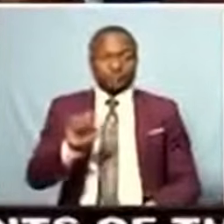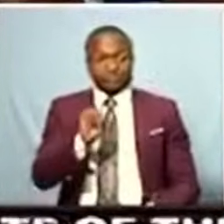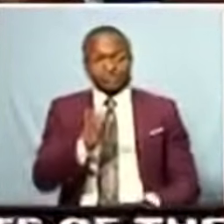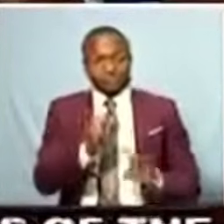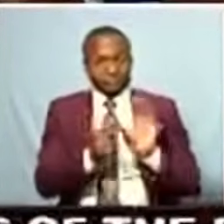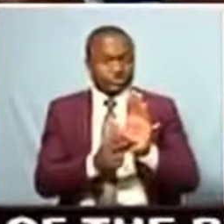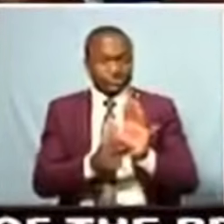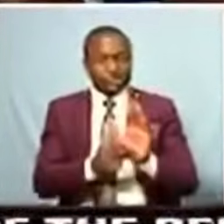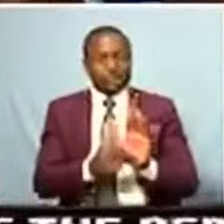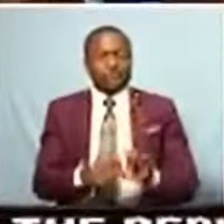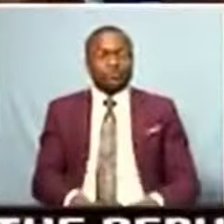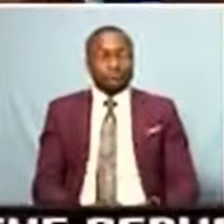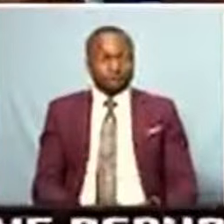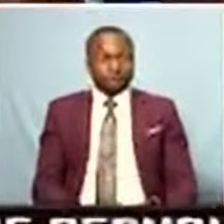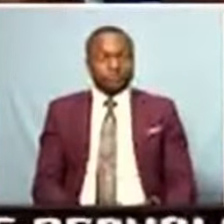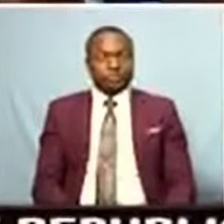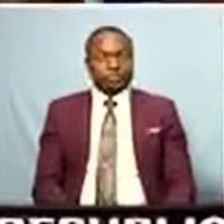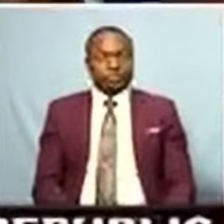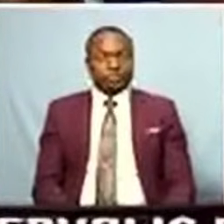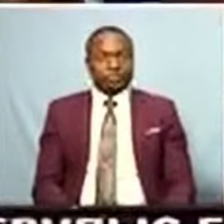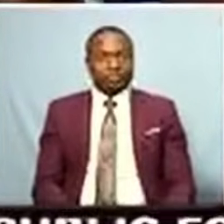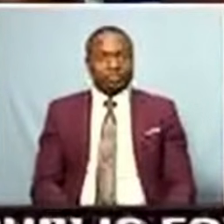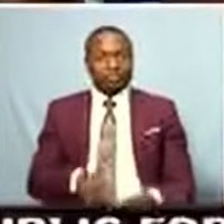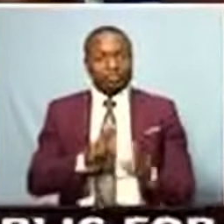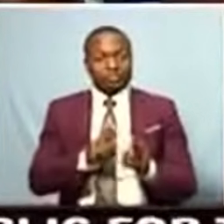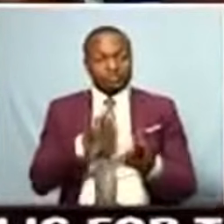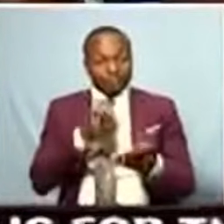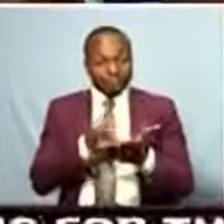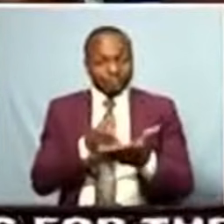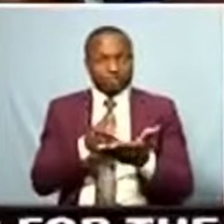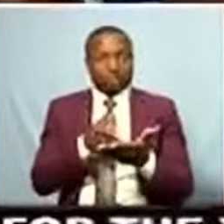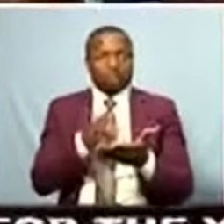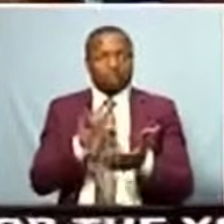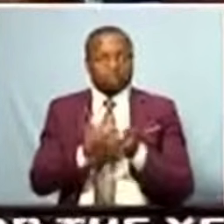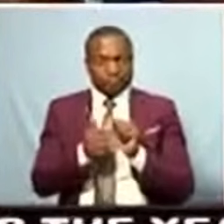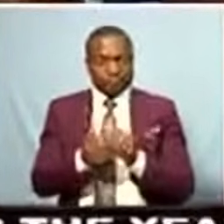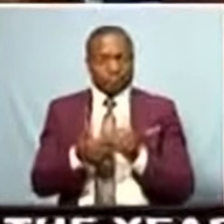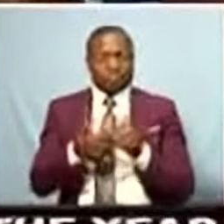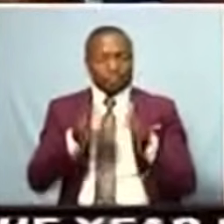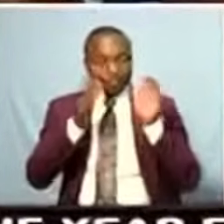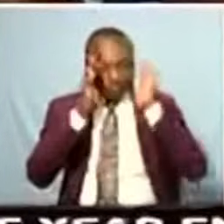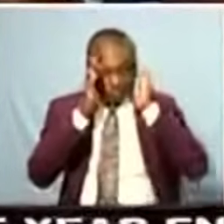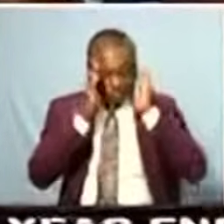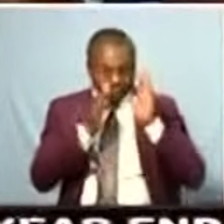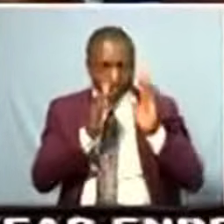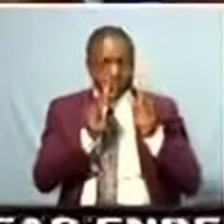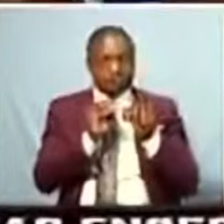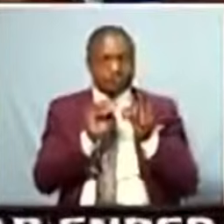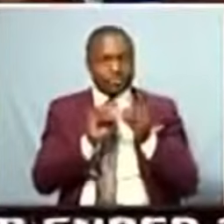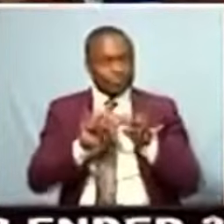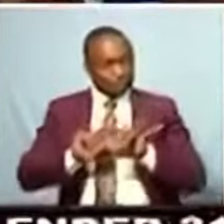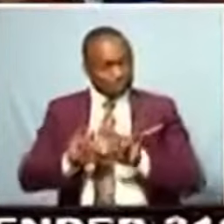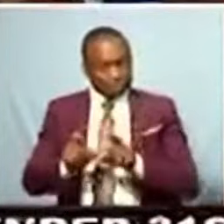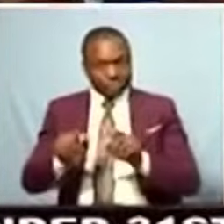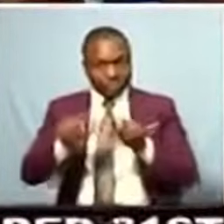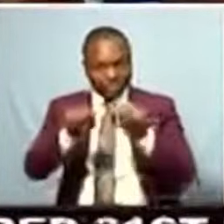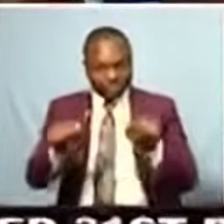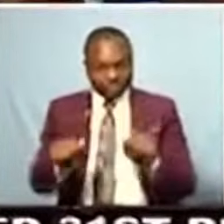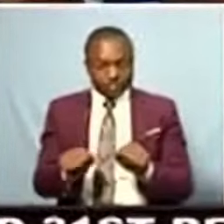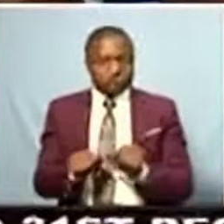indicated, it looks like I think when responding to this query, I think we had focused on a different area.